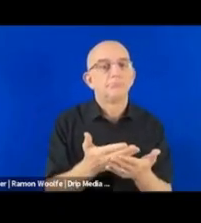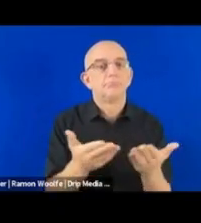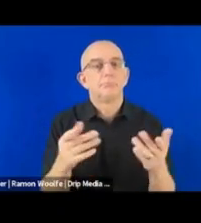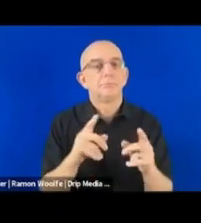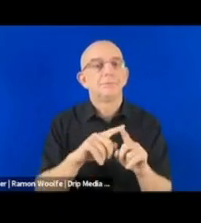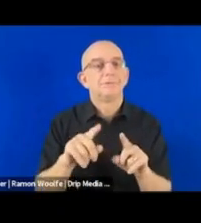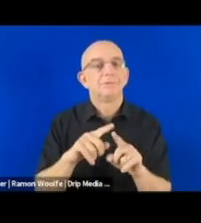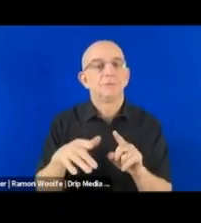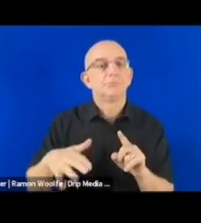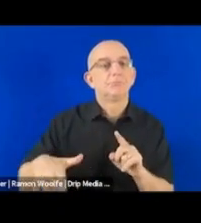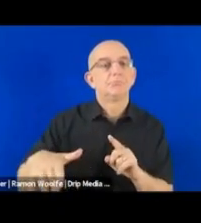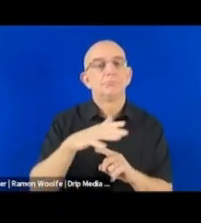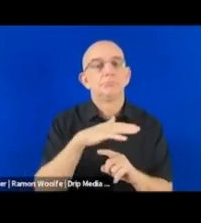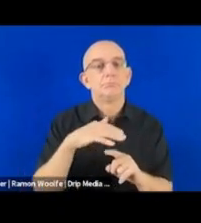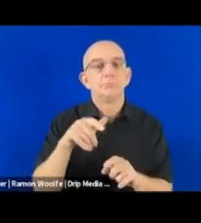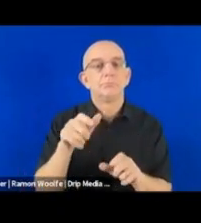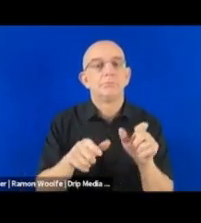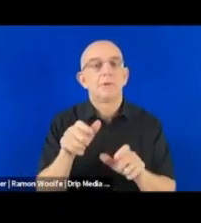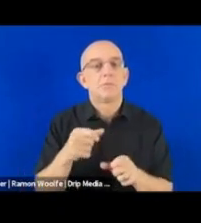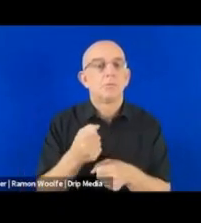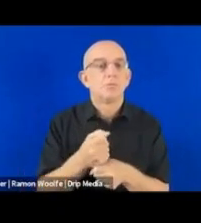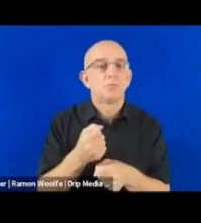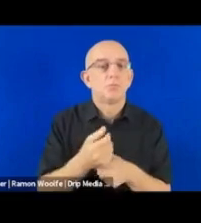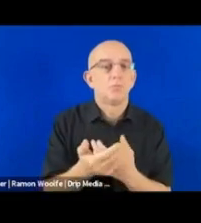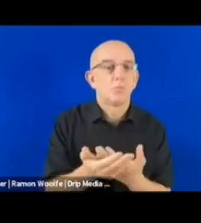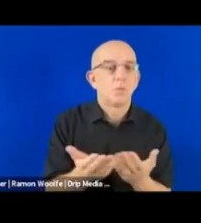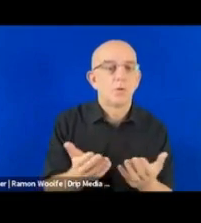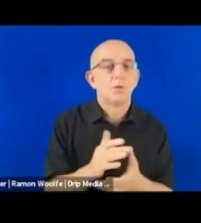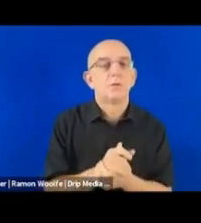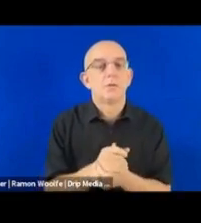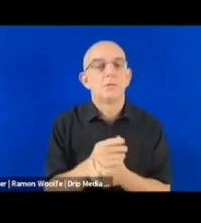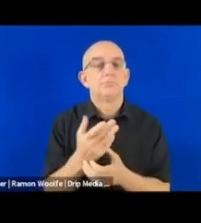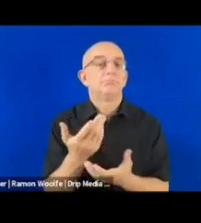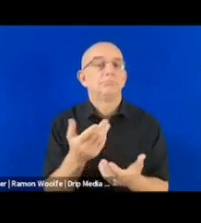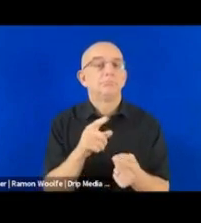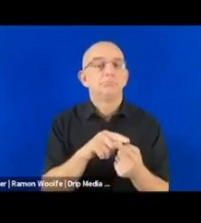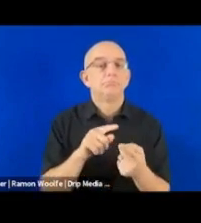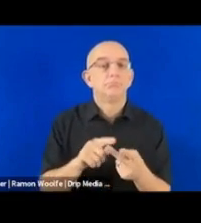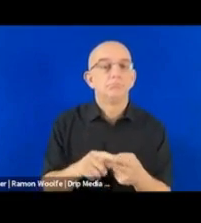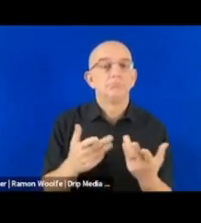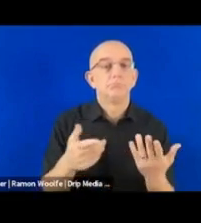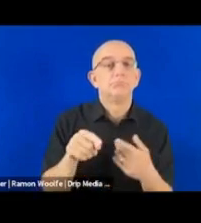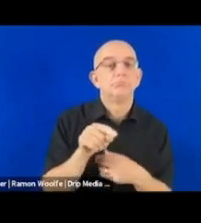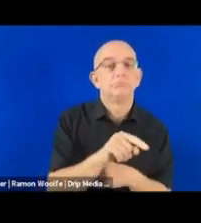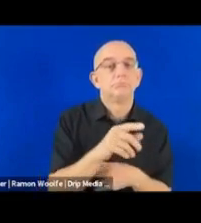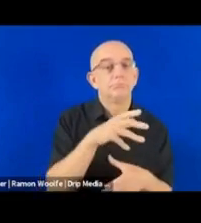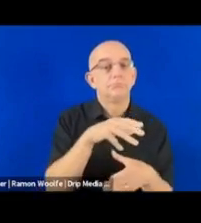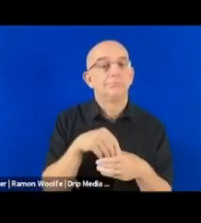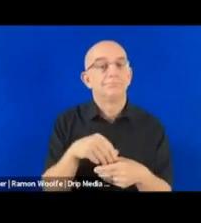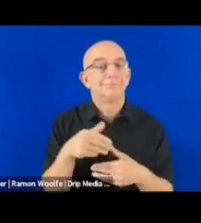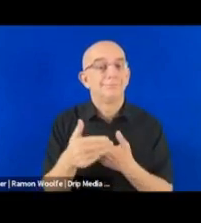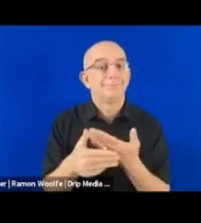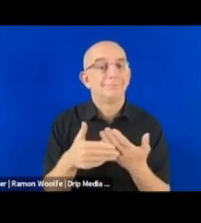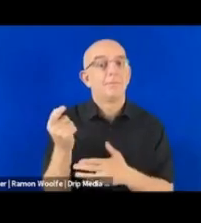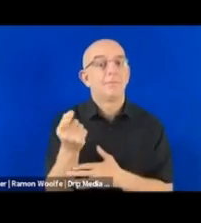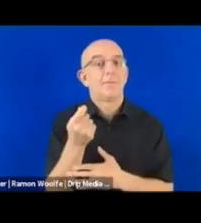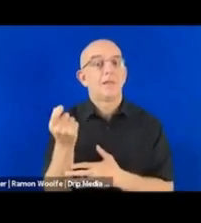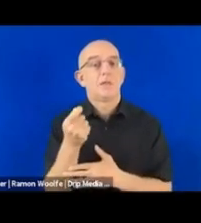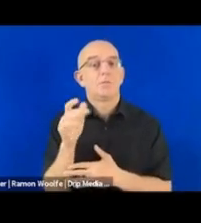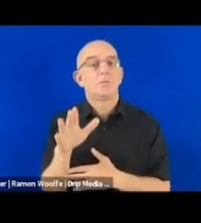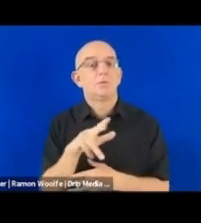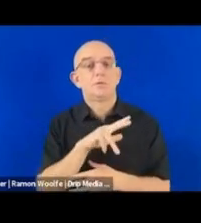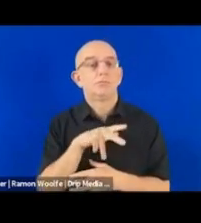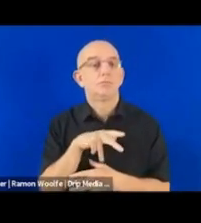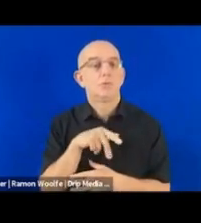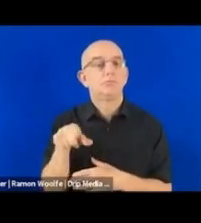institution came in because of a capacity development assessment report of 2010 that was done or